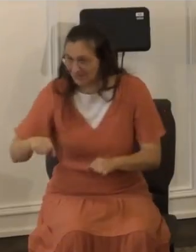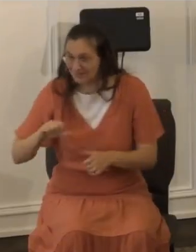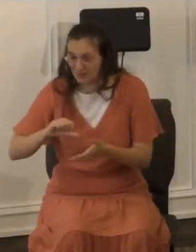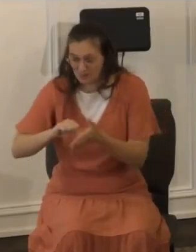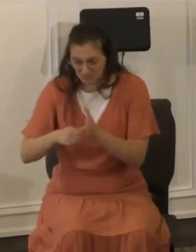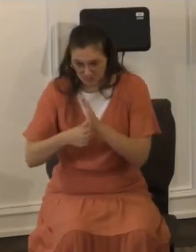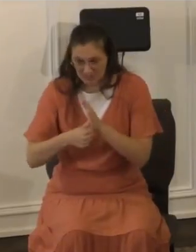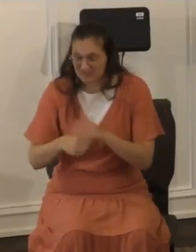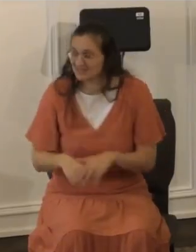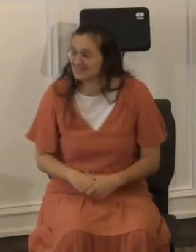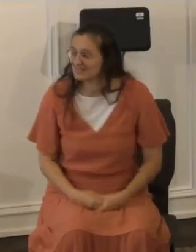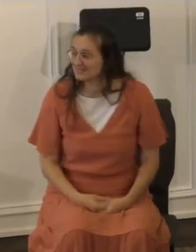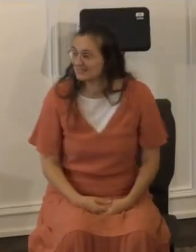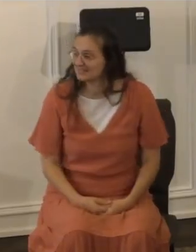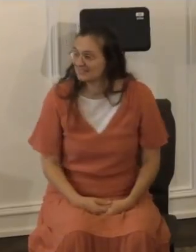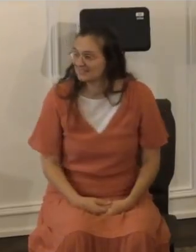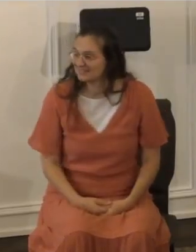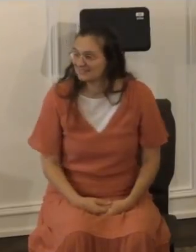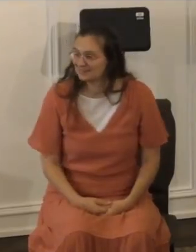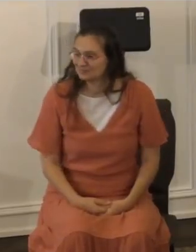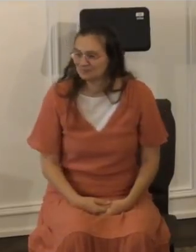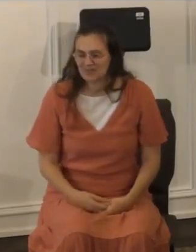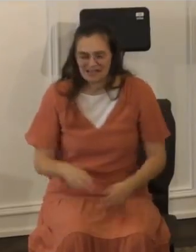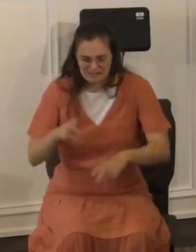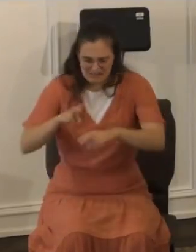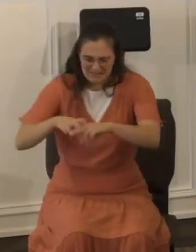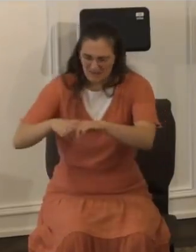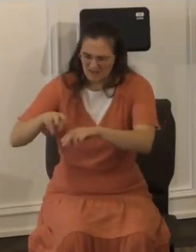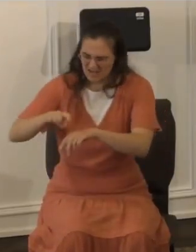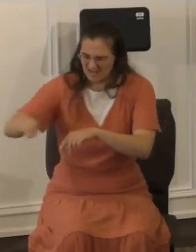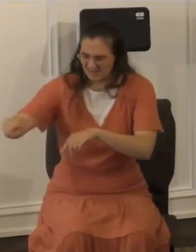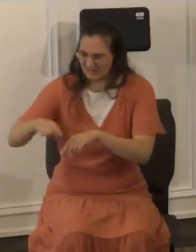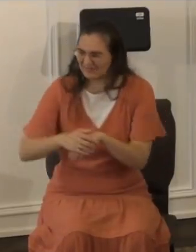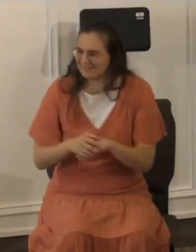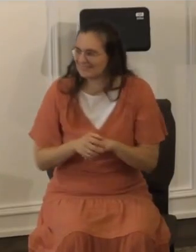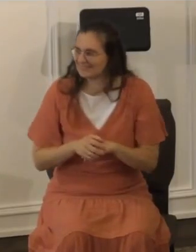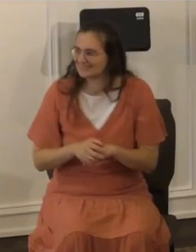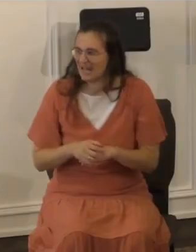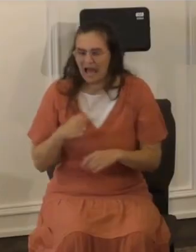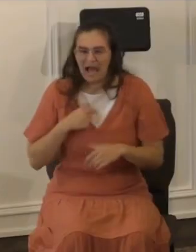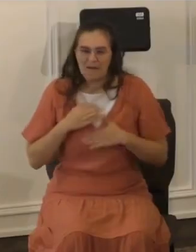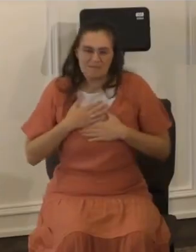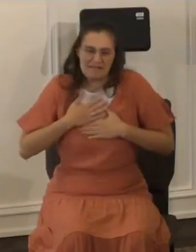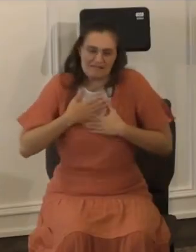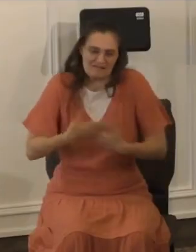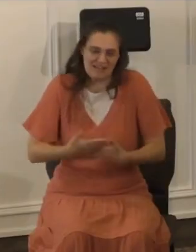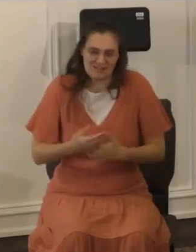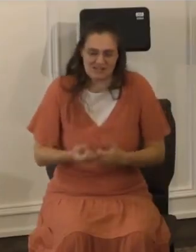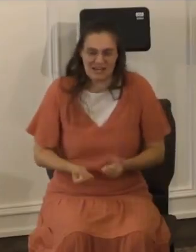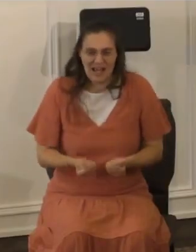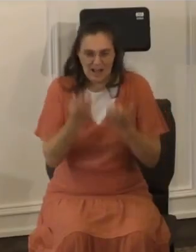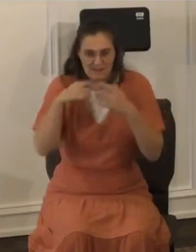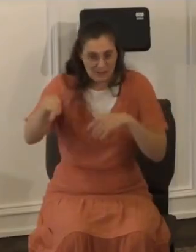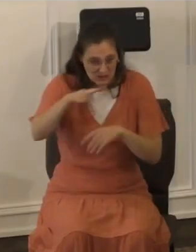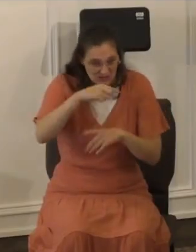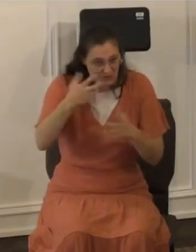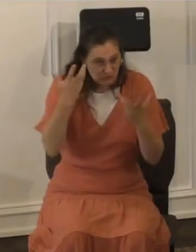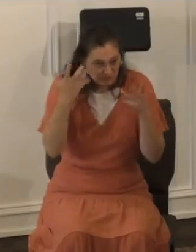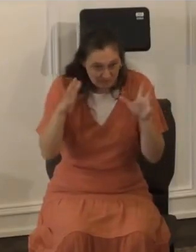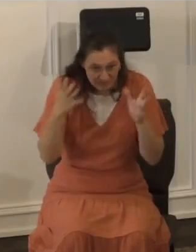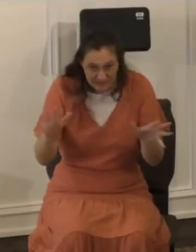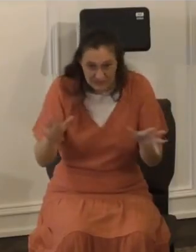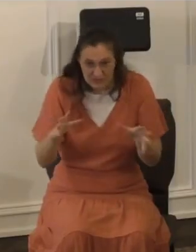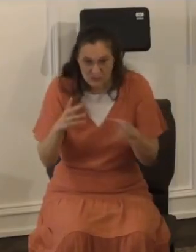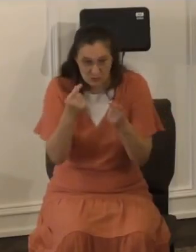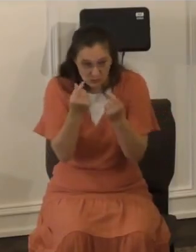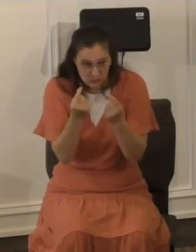right here, Eloise. Good. You think you can? Come have a seat right there. So, now, I have a confession to make. Let's try again. Anybody that can solve a Rubik's Cube? Anybody in